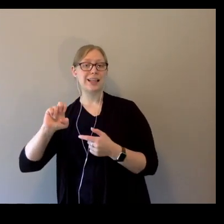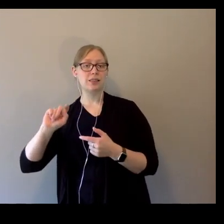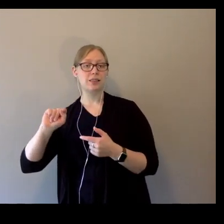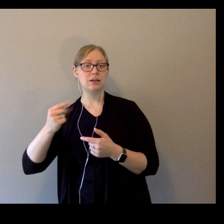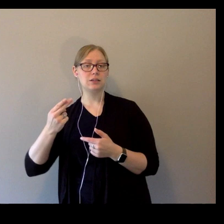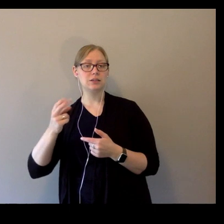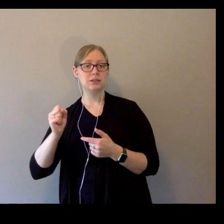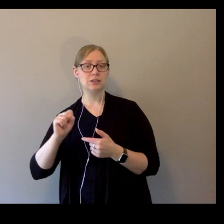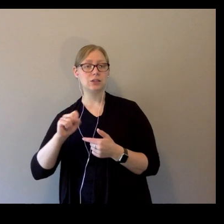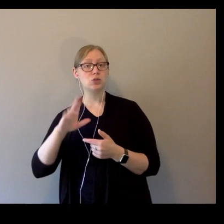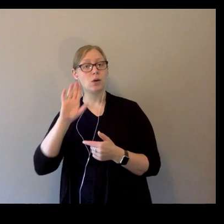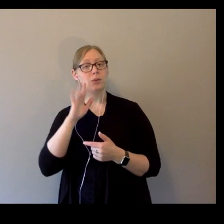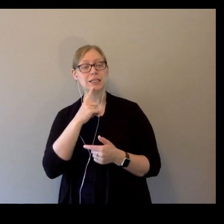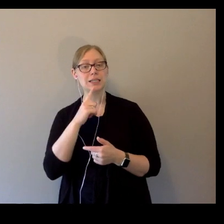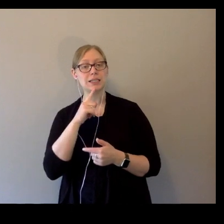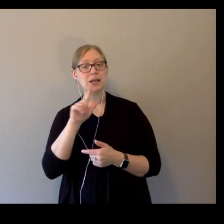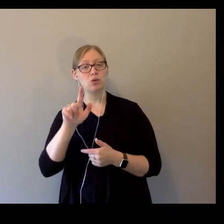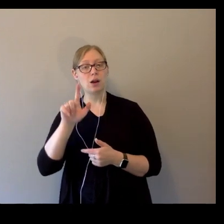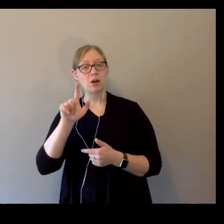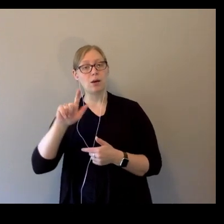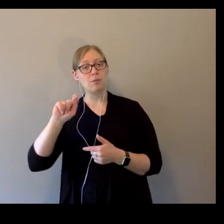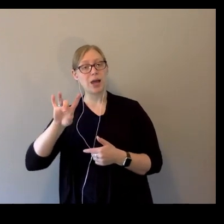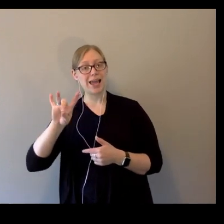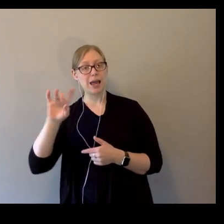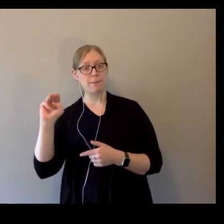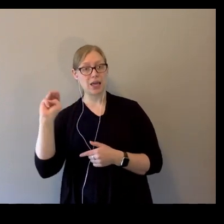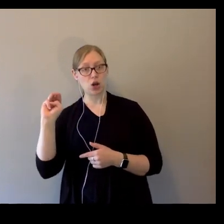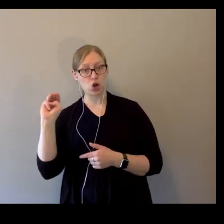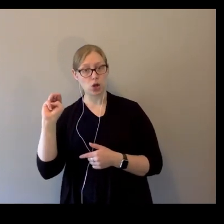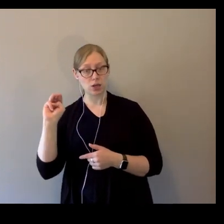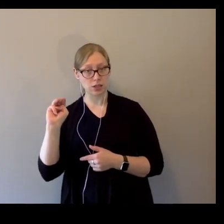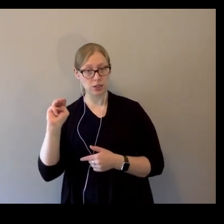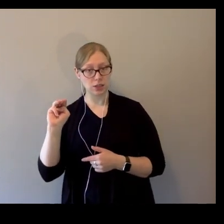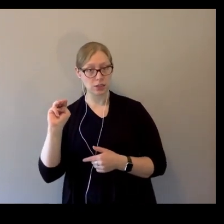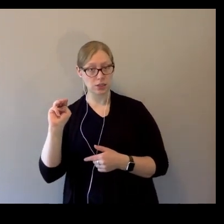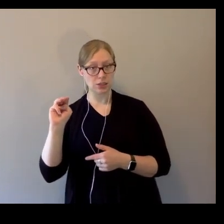21.8 meters. That's this distance right here.